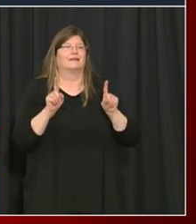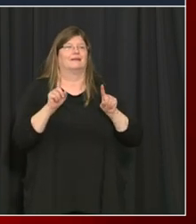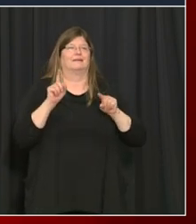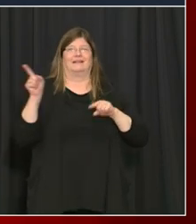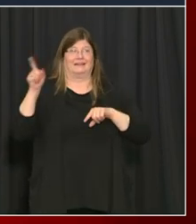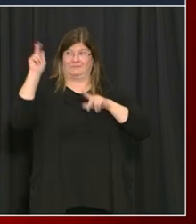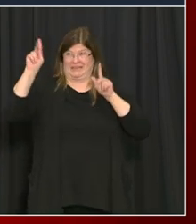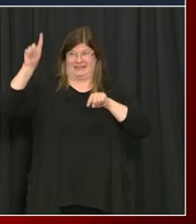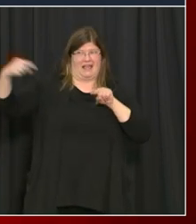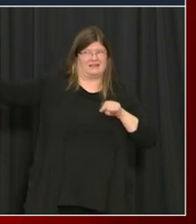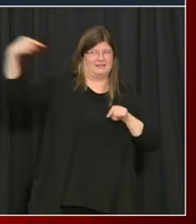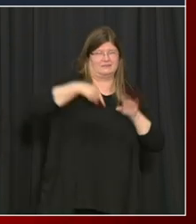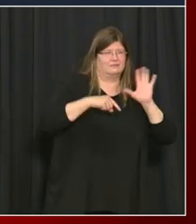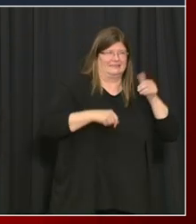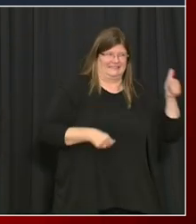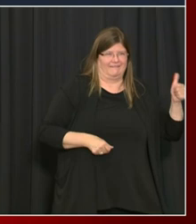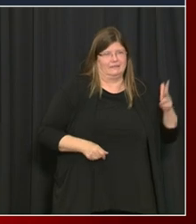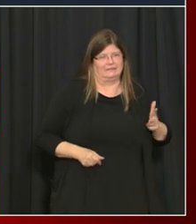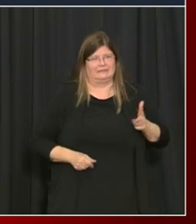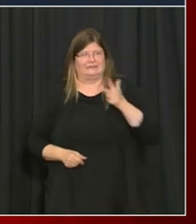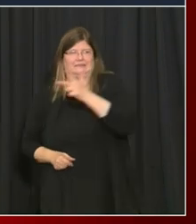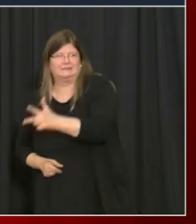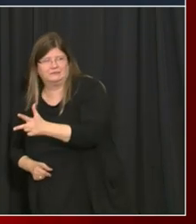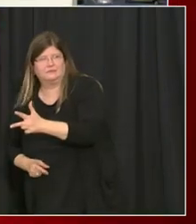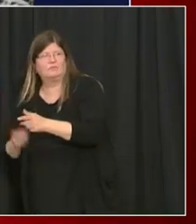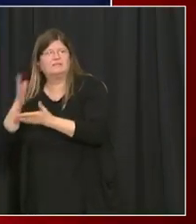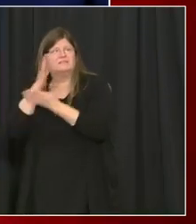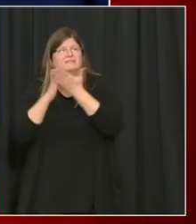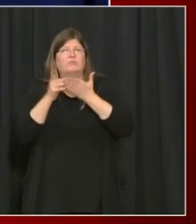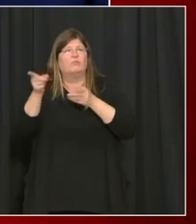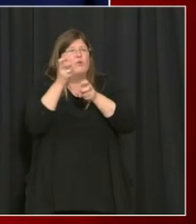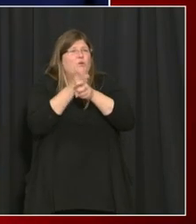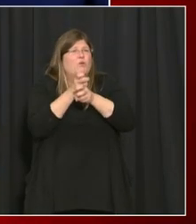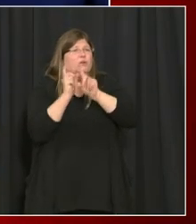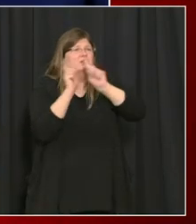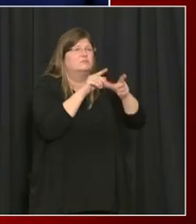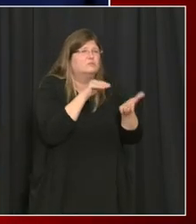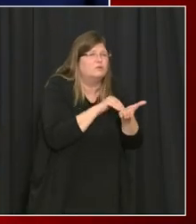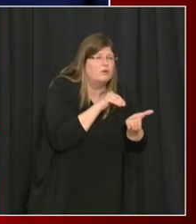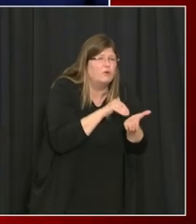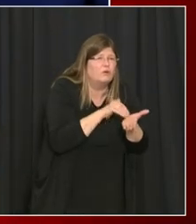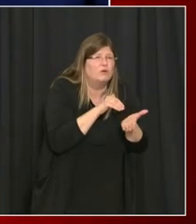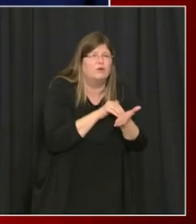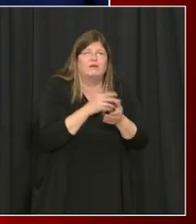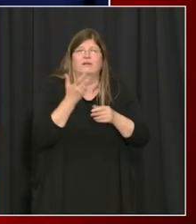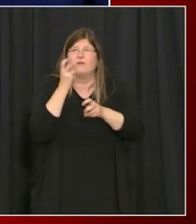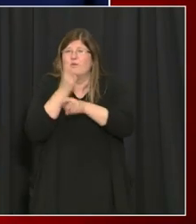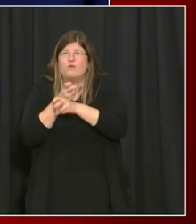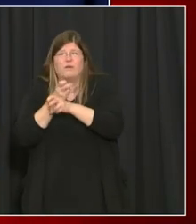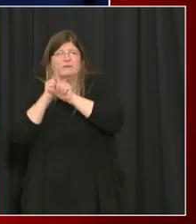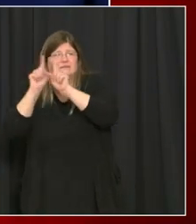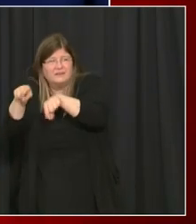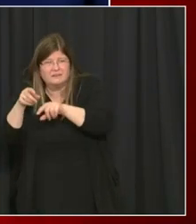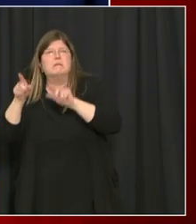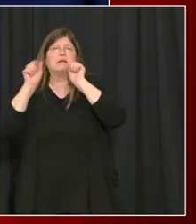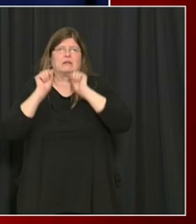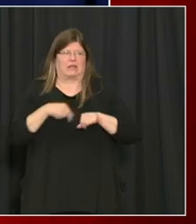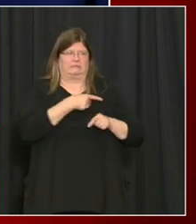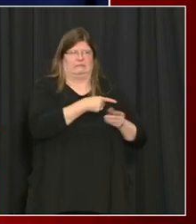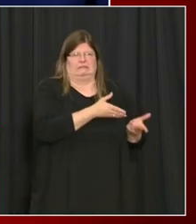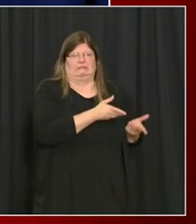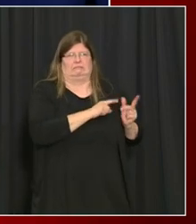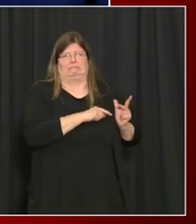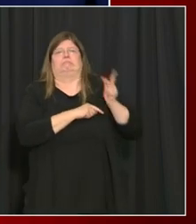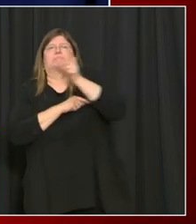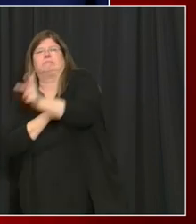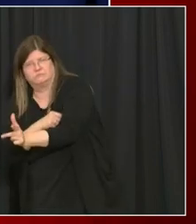to one of our testing sites. So far, so good. And we are working very closely with the various long-term care facilities to make